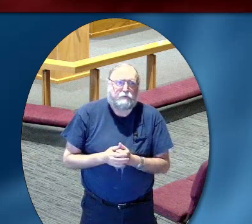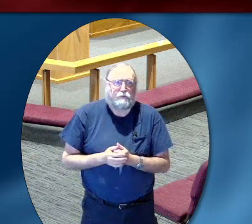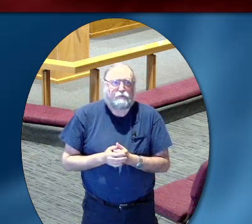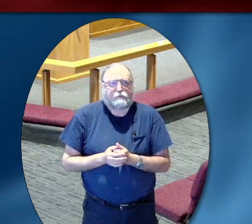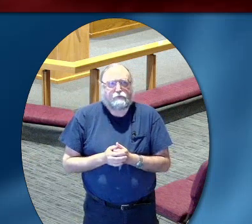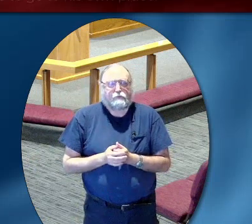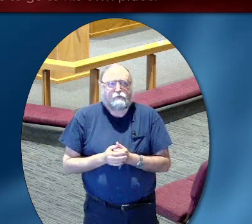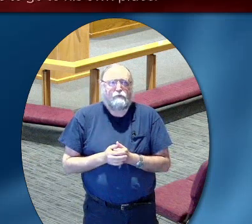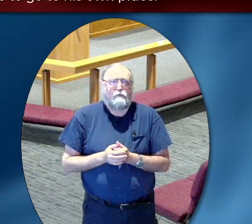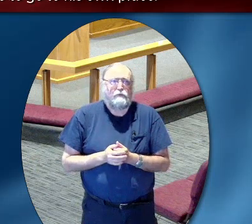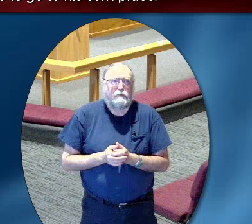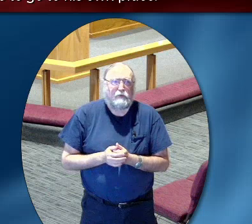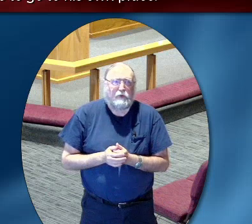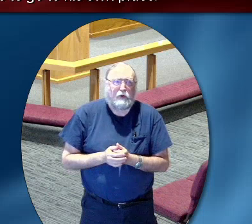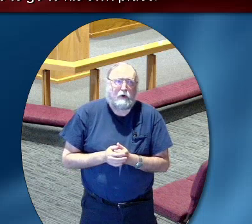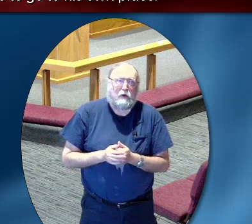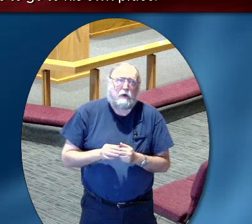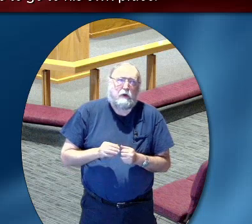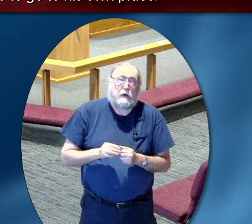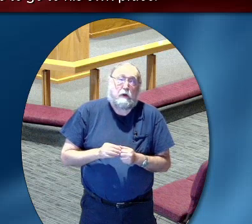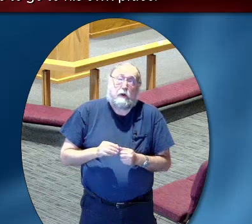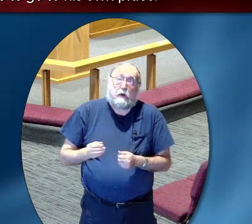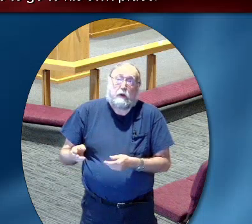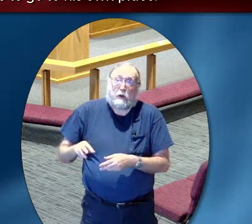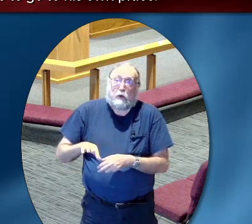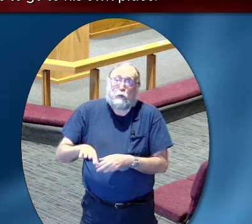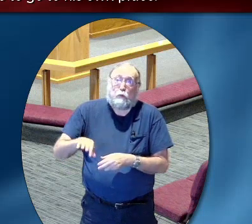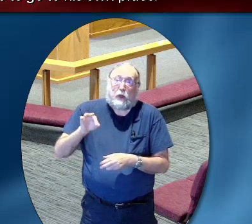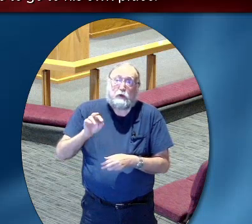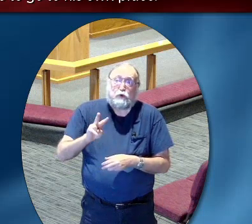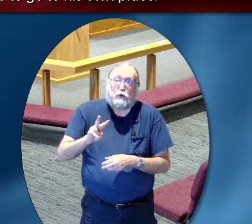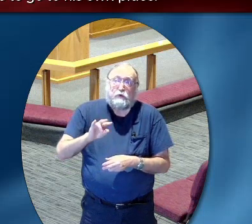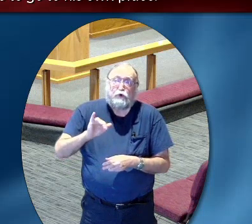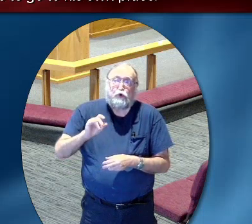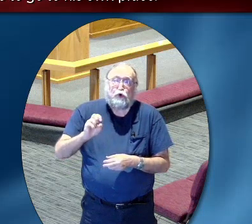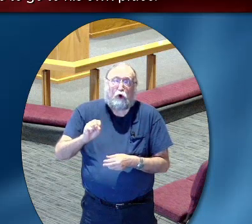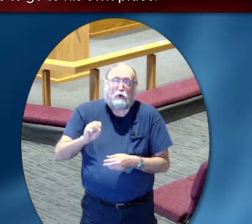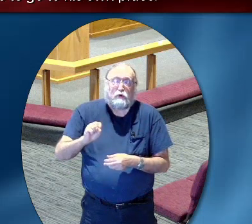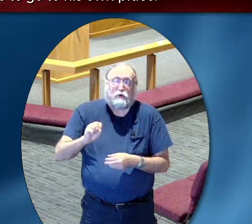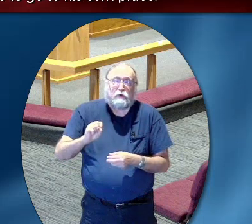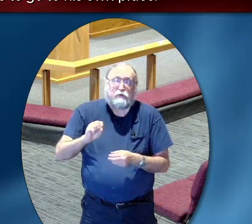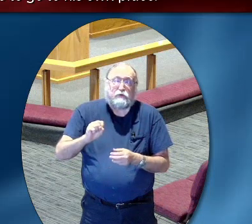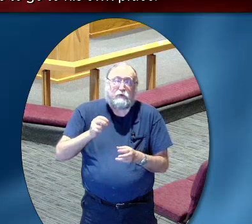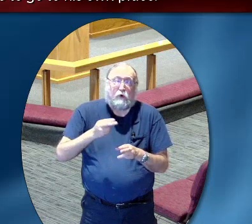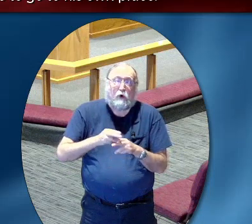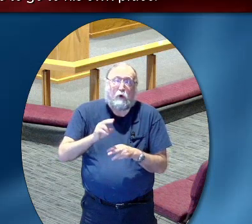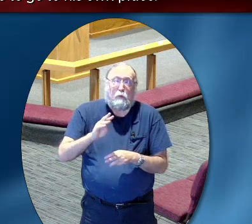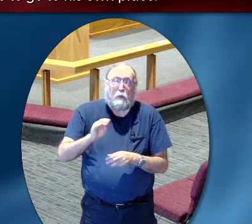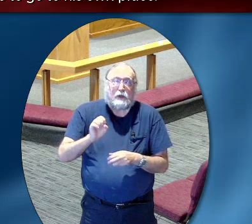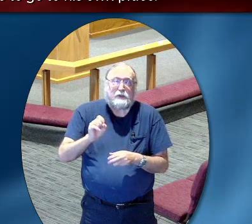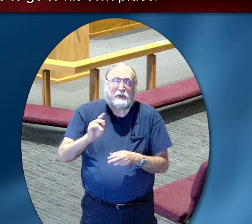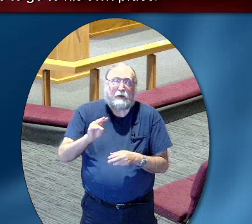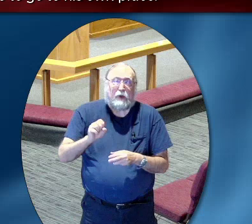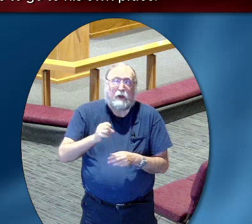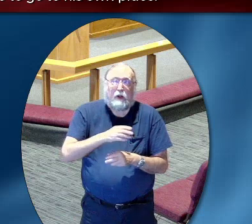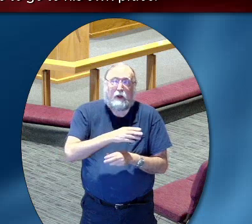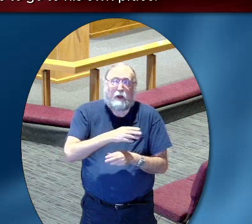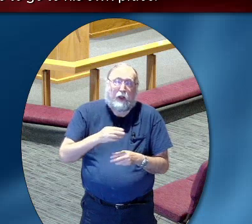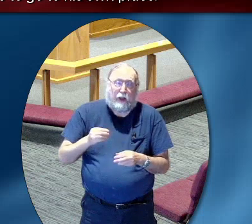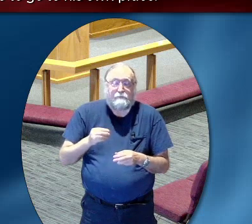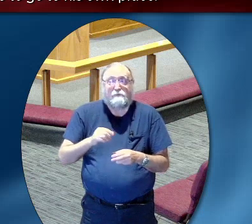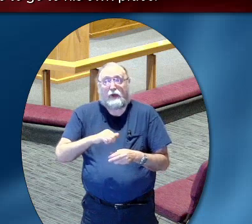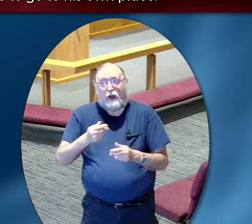And they went and they put forward two, Joseph called Barsabbas, who was also